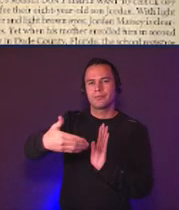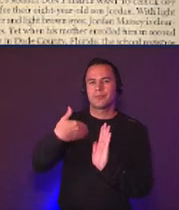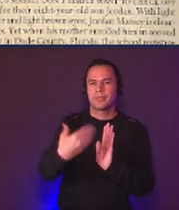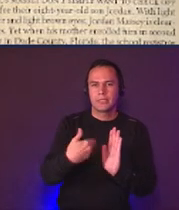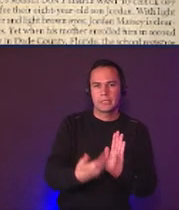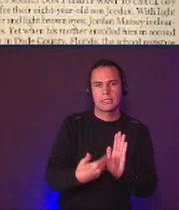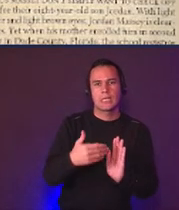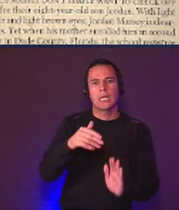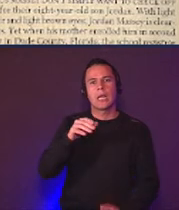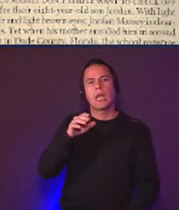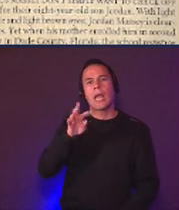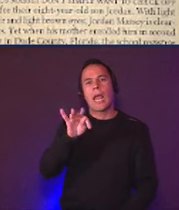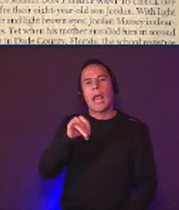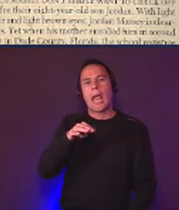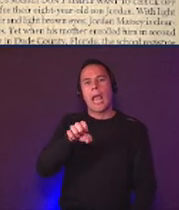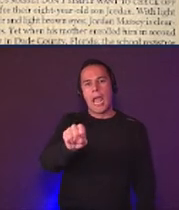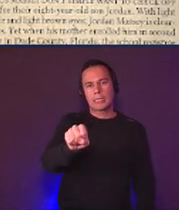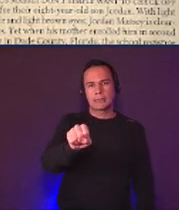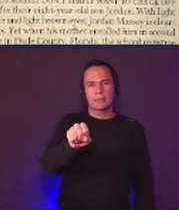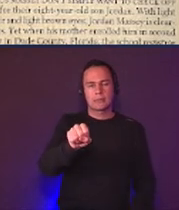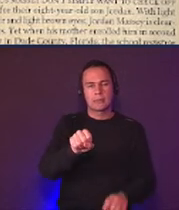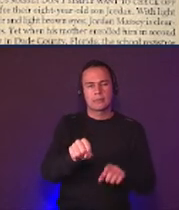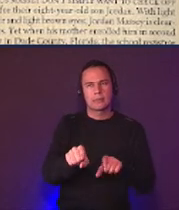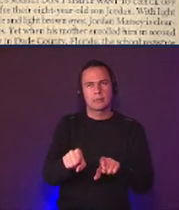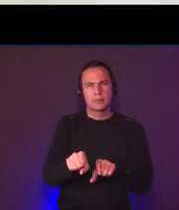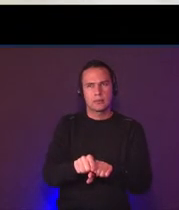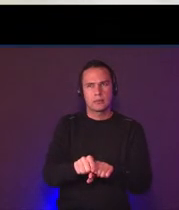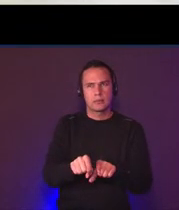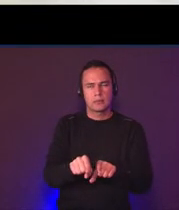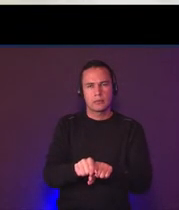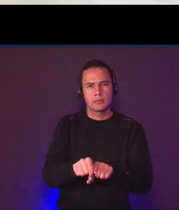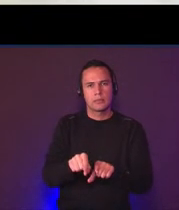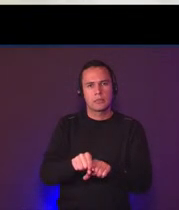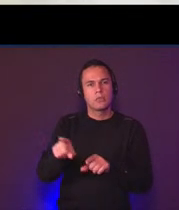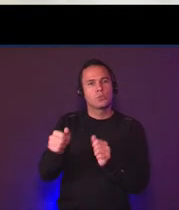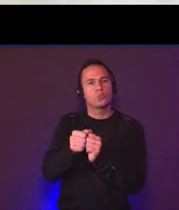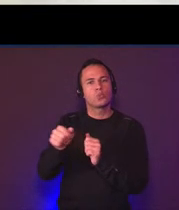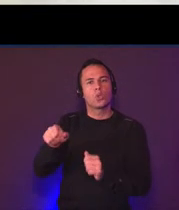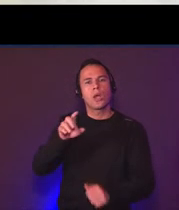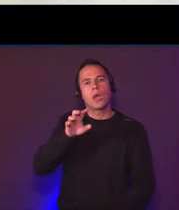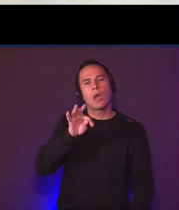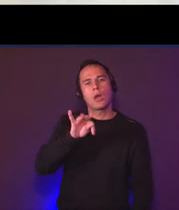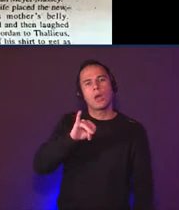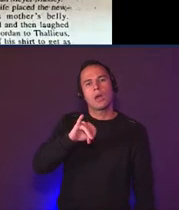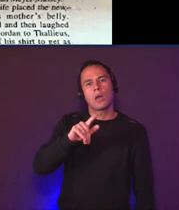That's what this is. And that's us registering Jordan for school. Yeah. And then